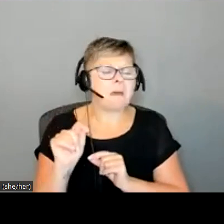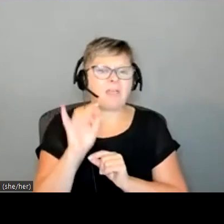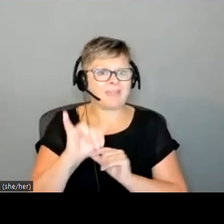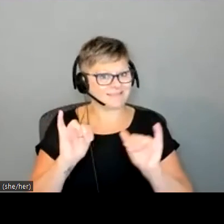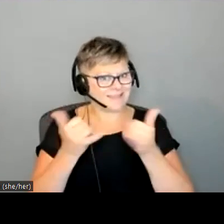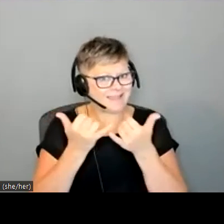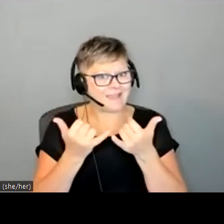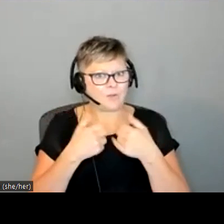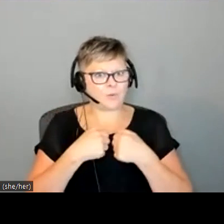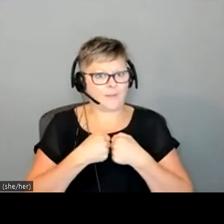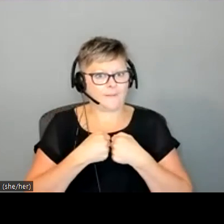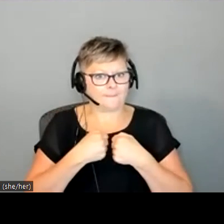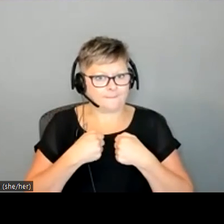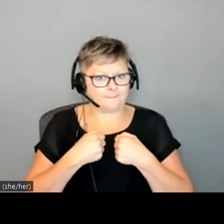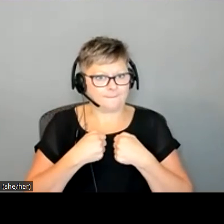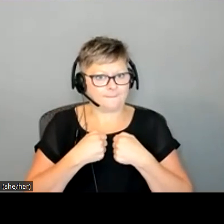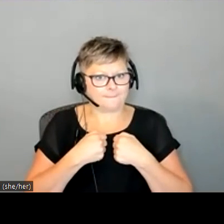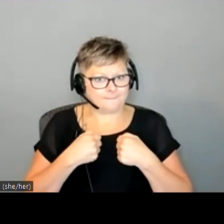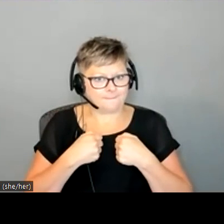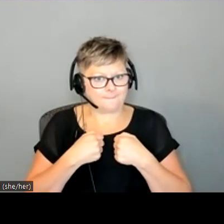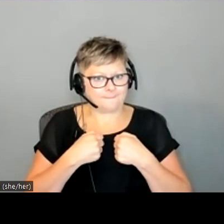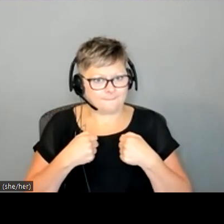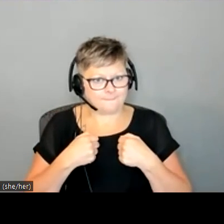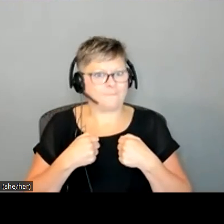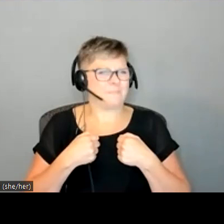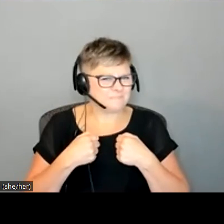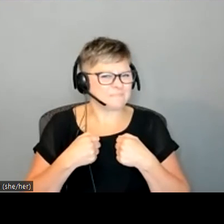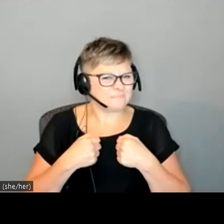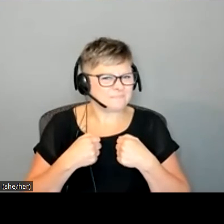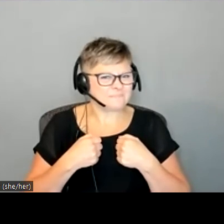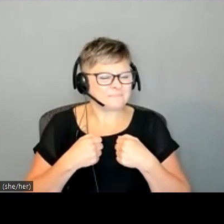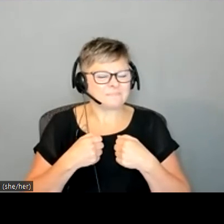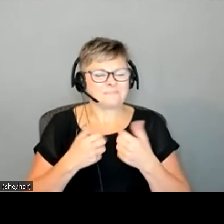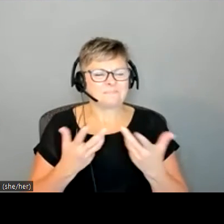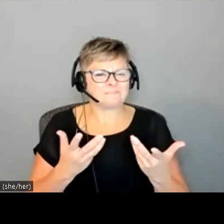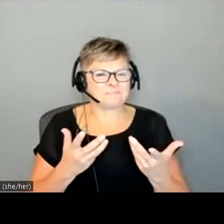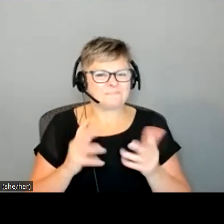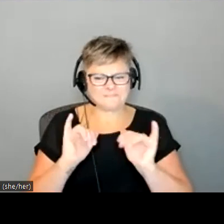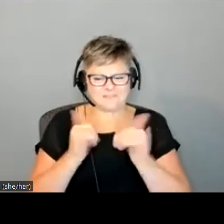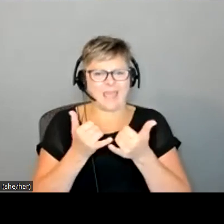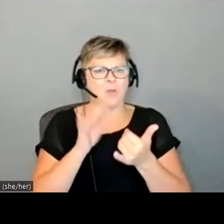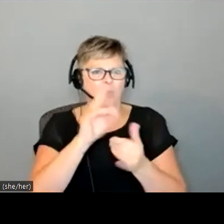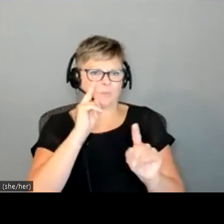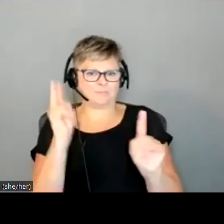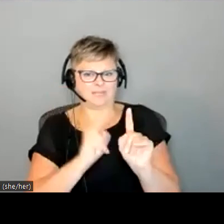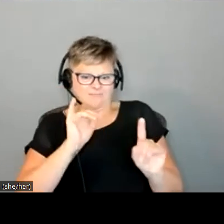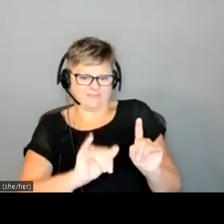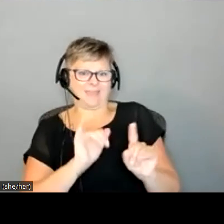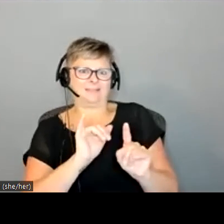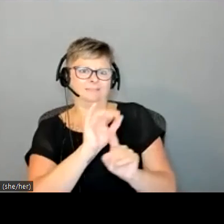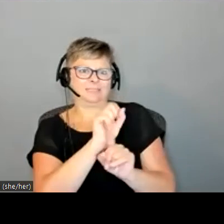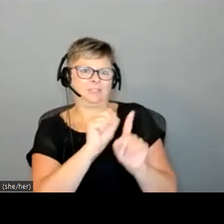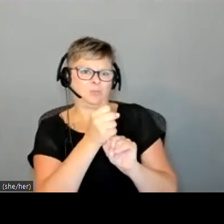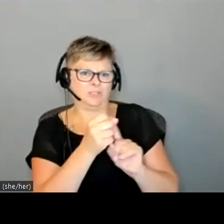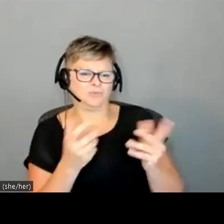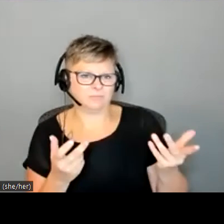how you lead a more transformative way of looking at a situation is. And I think, Rayanne, I